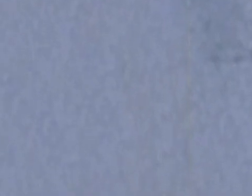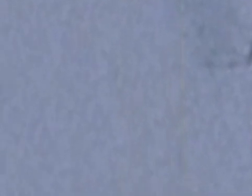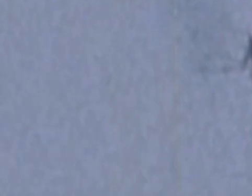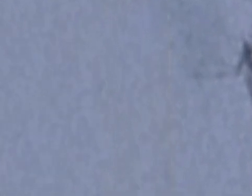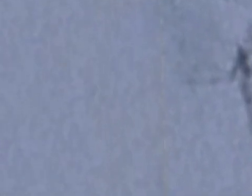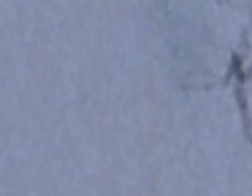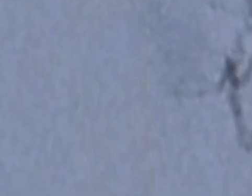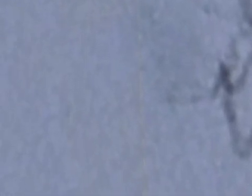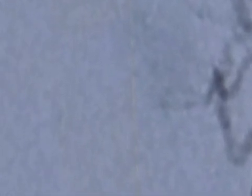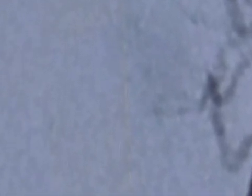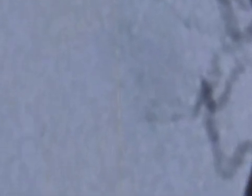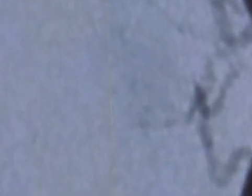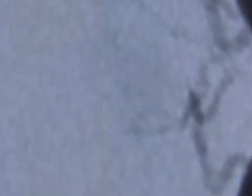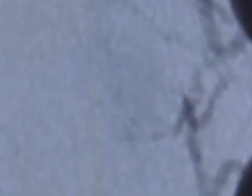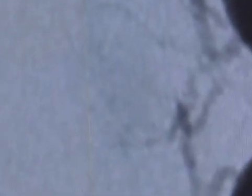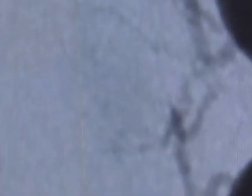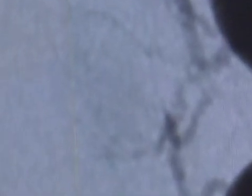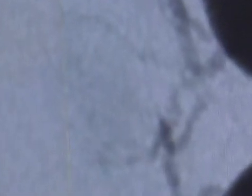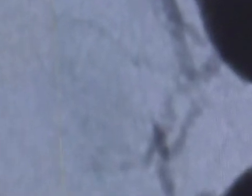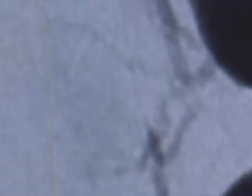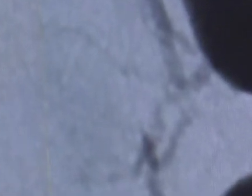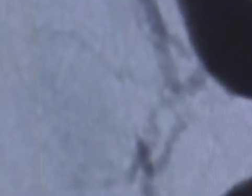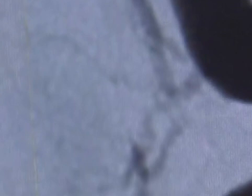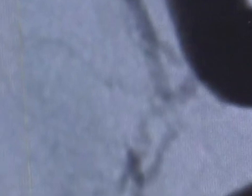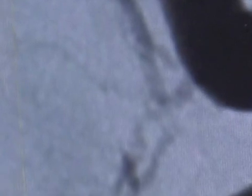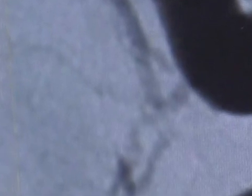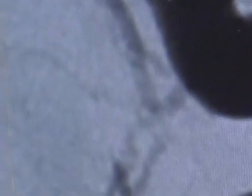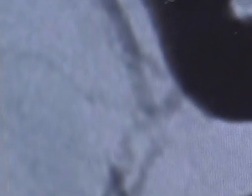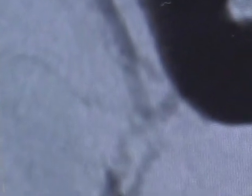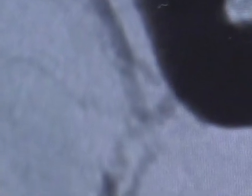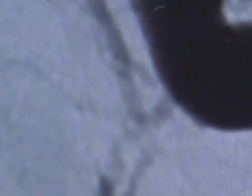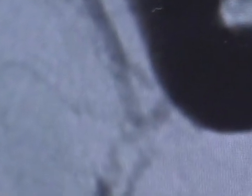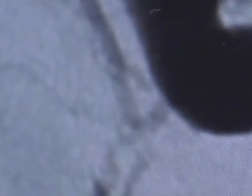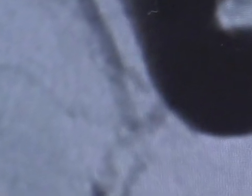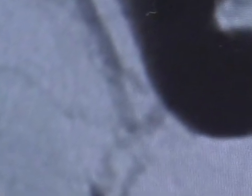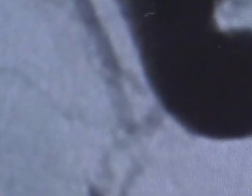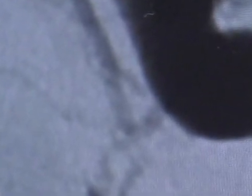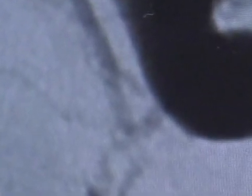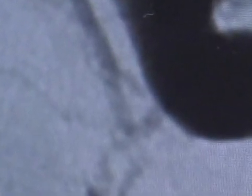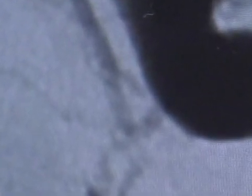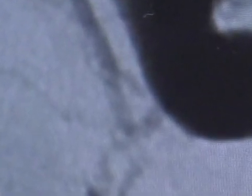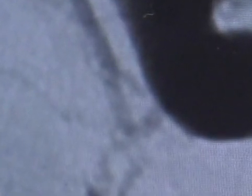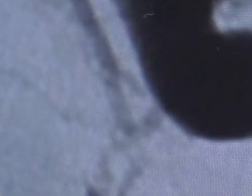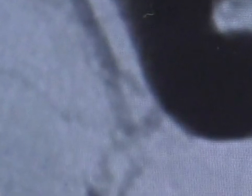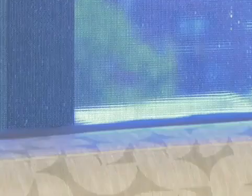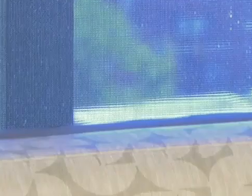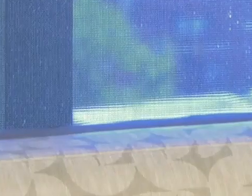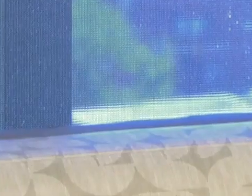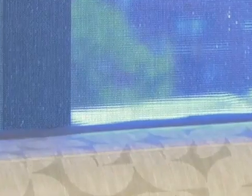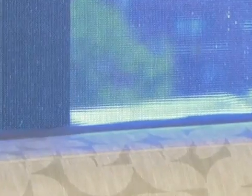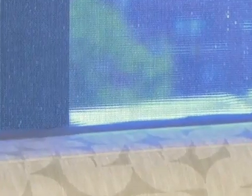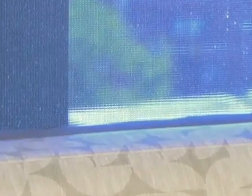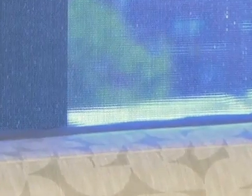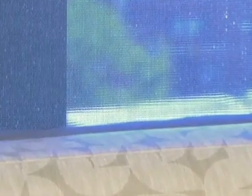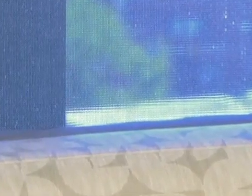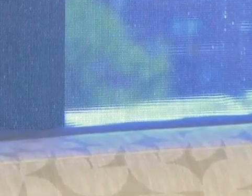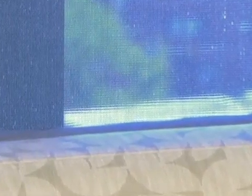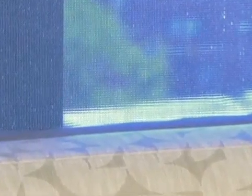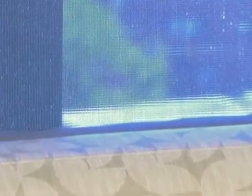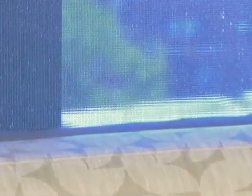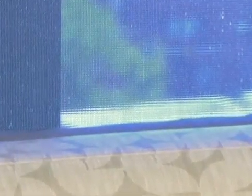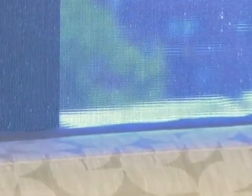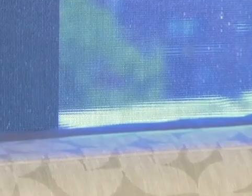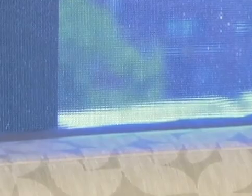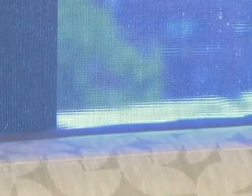in less than 2% of people who get aneurysms. Even worse, it was in an incredibly rare place in his brain. The aneurysm needed to be treated